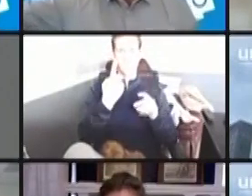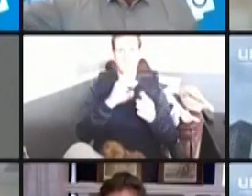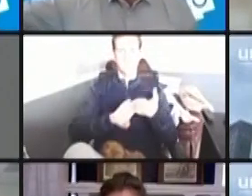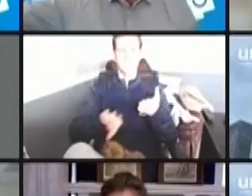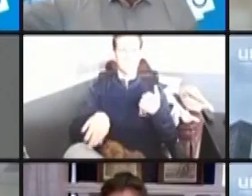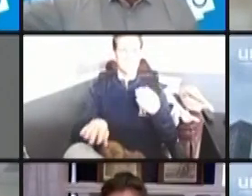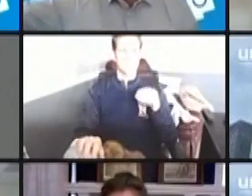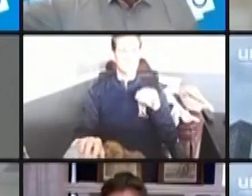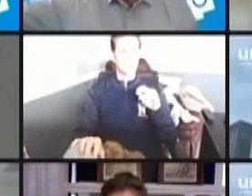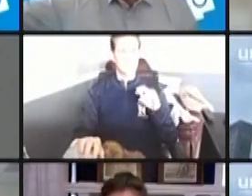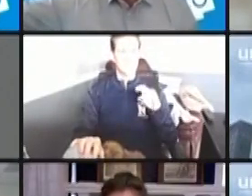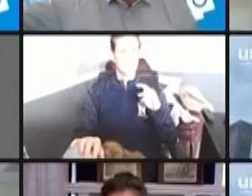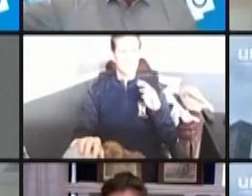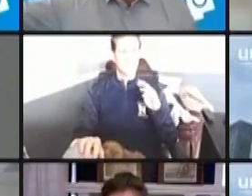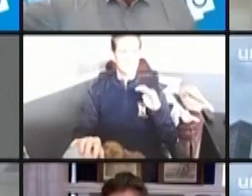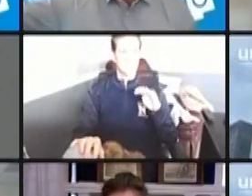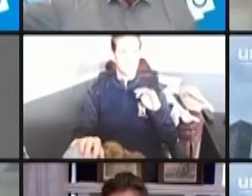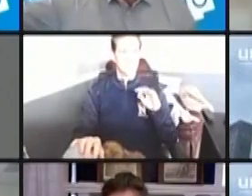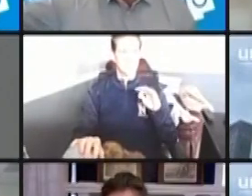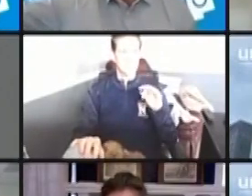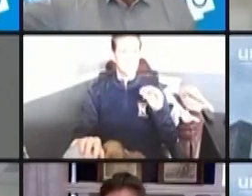other abstentions other than Lena?